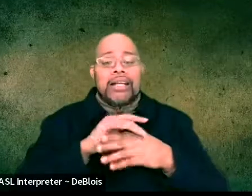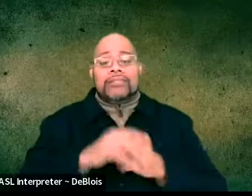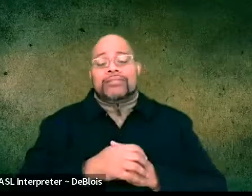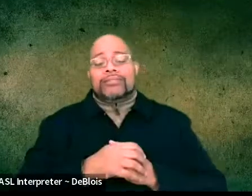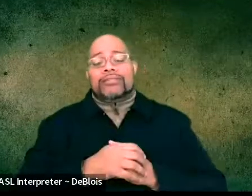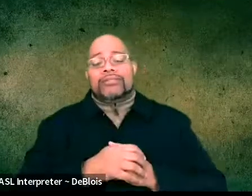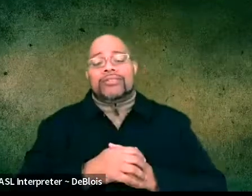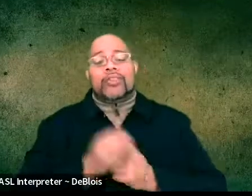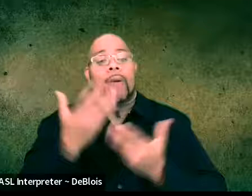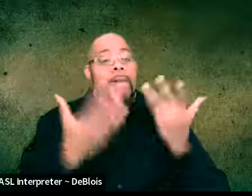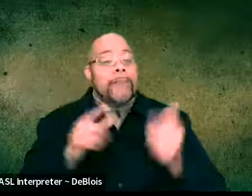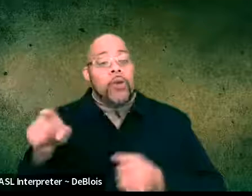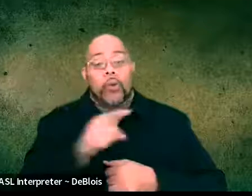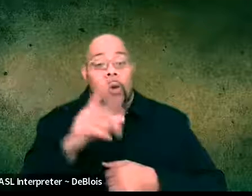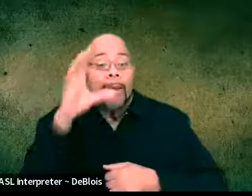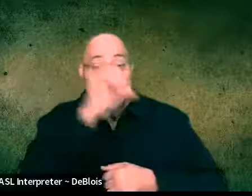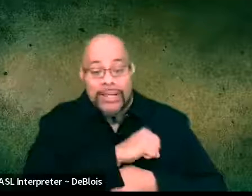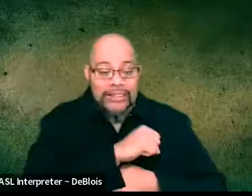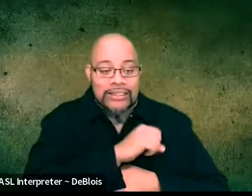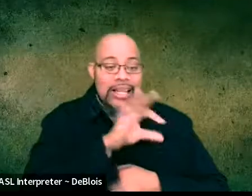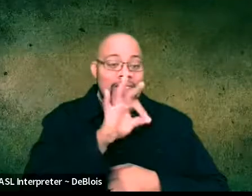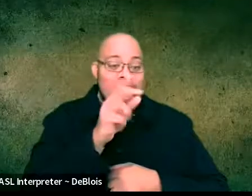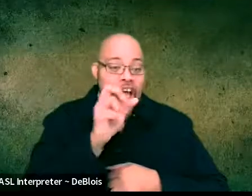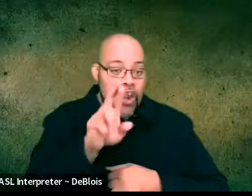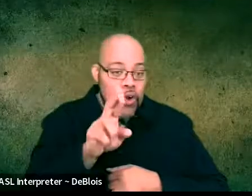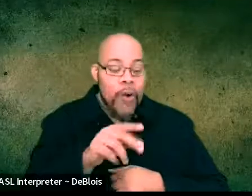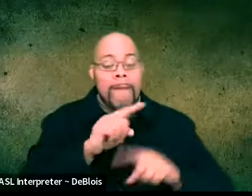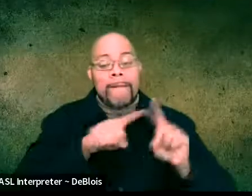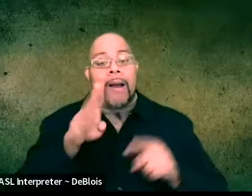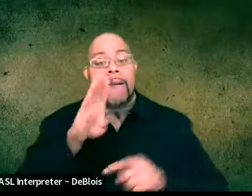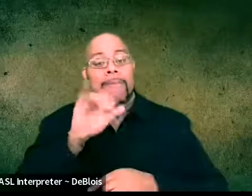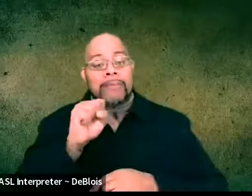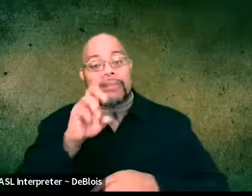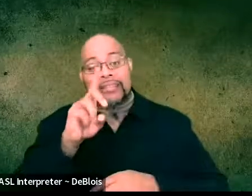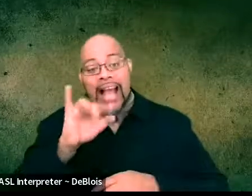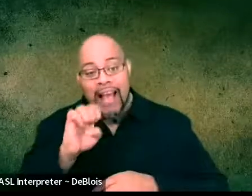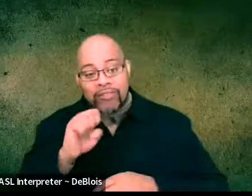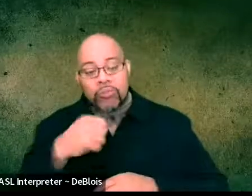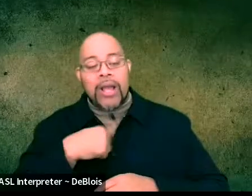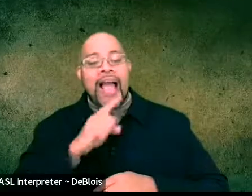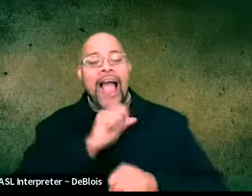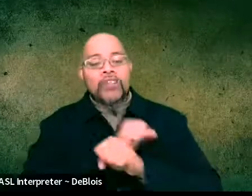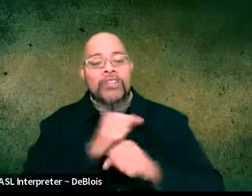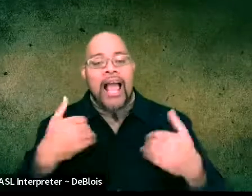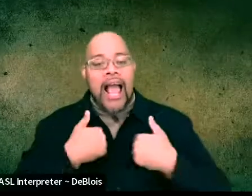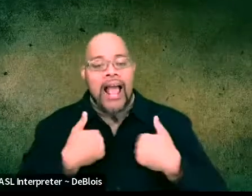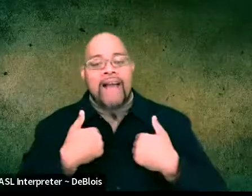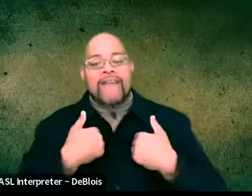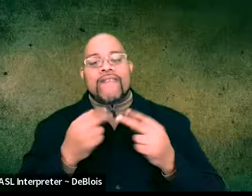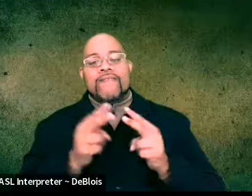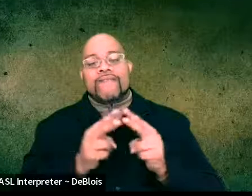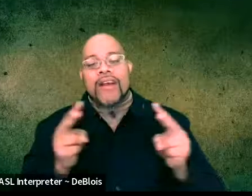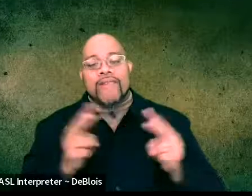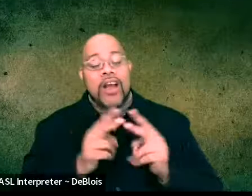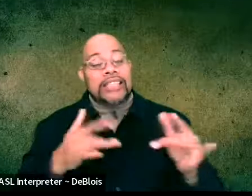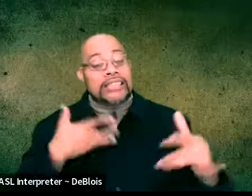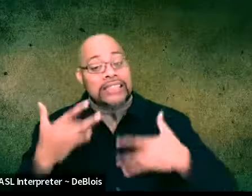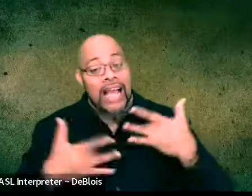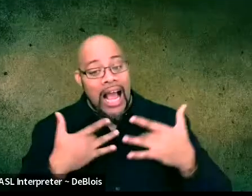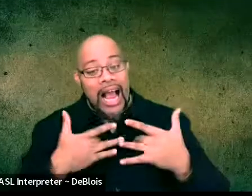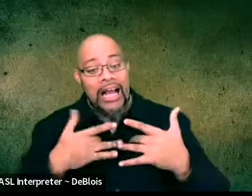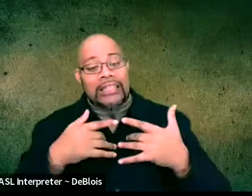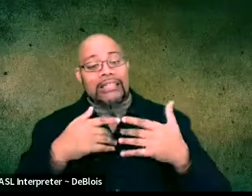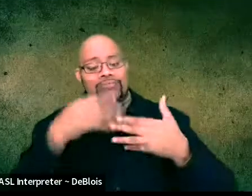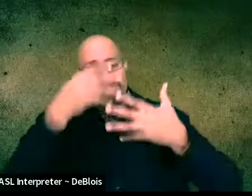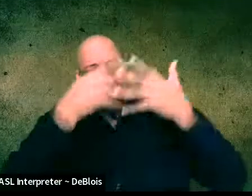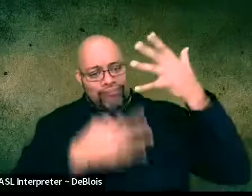out. So maybe you missed the flyer. But for BIMS Dives, we actually have a very, very exciting